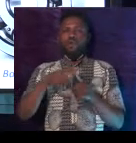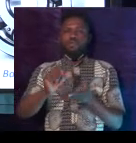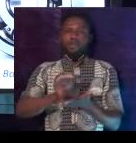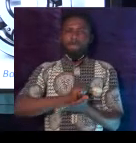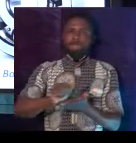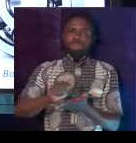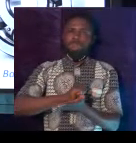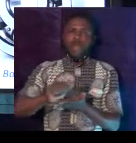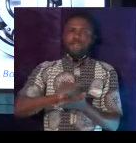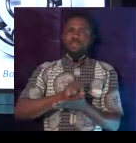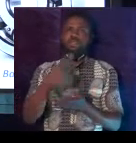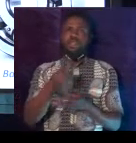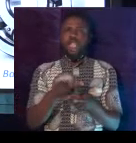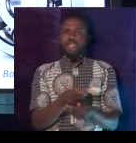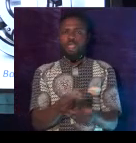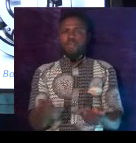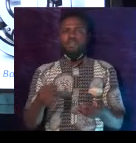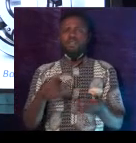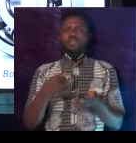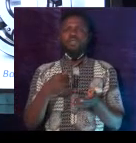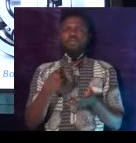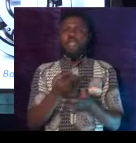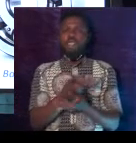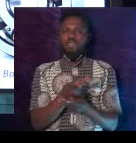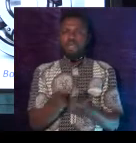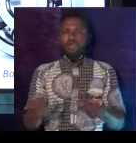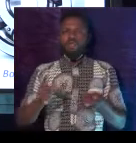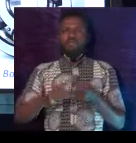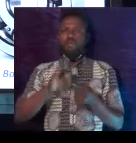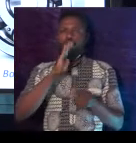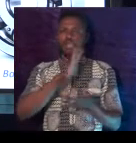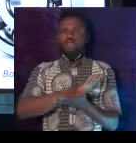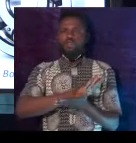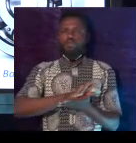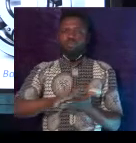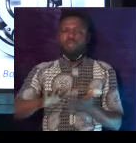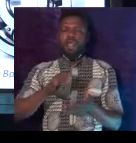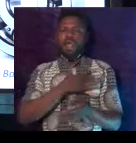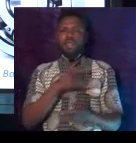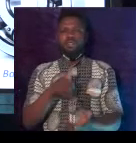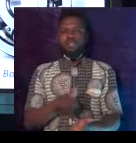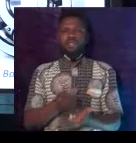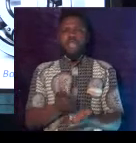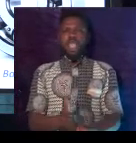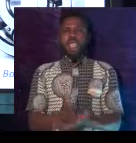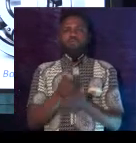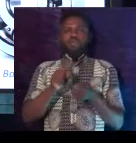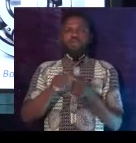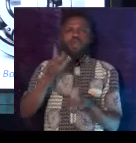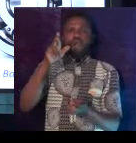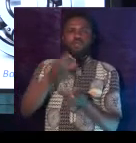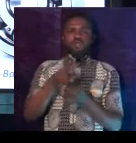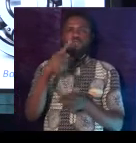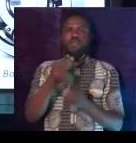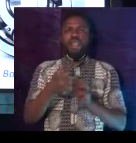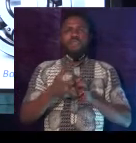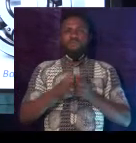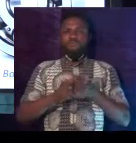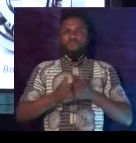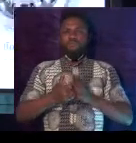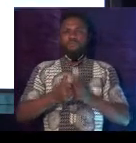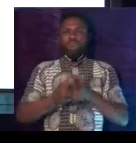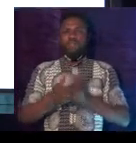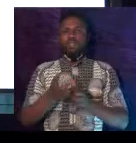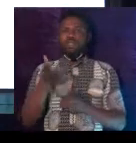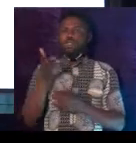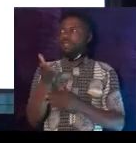them even. When you polish the surfaces, it will make the surface to be smoother, and it helps to reduce the